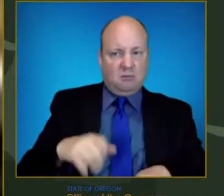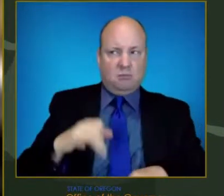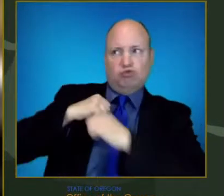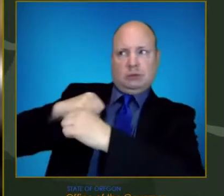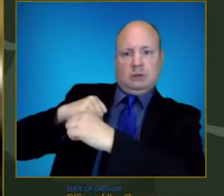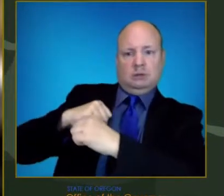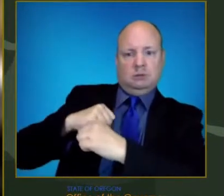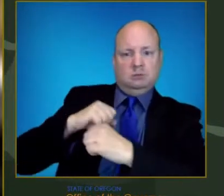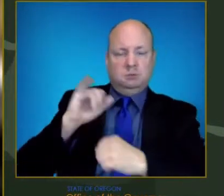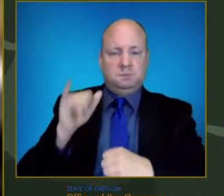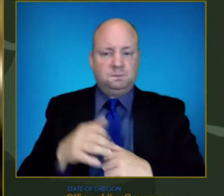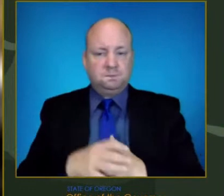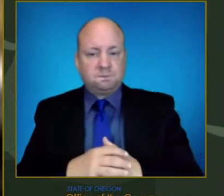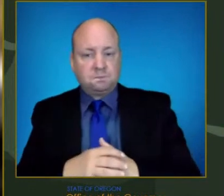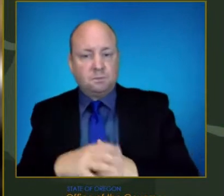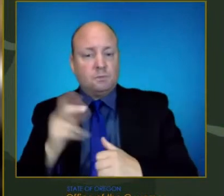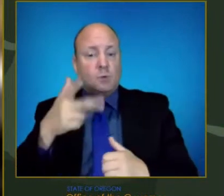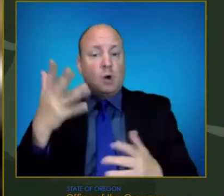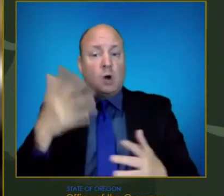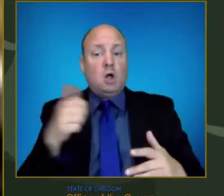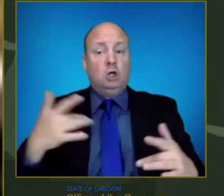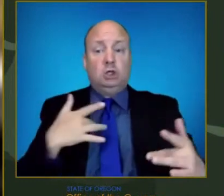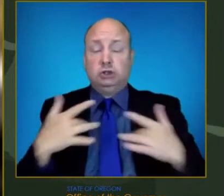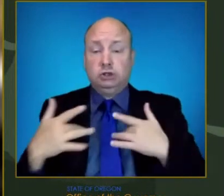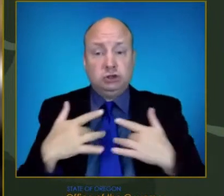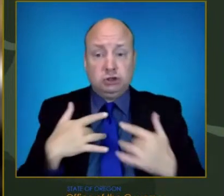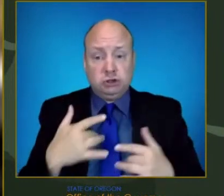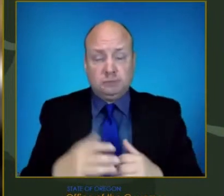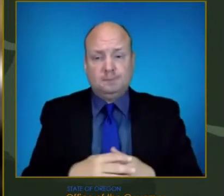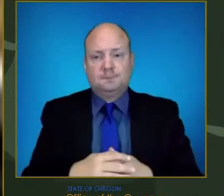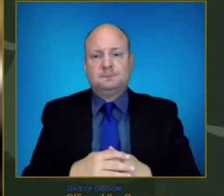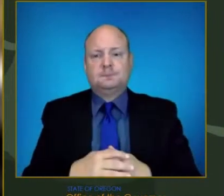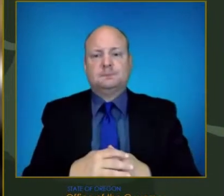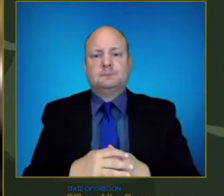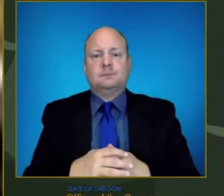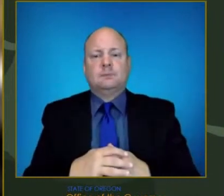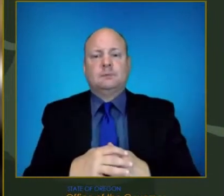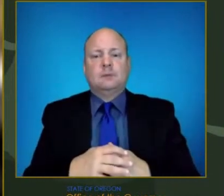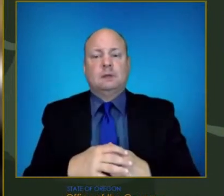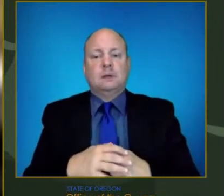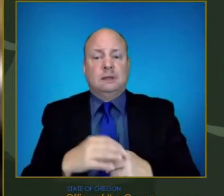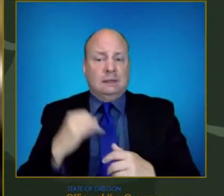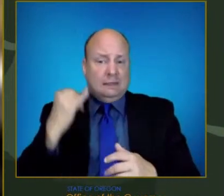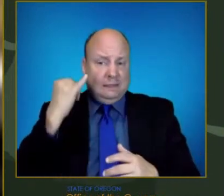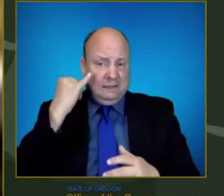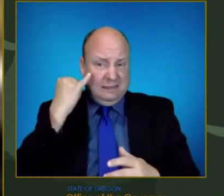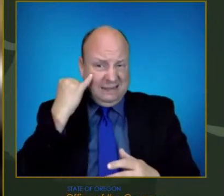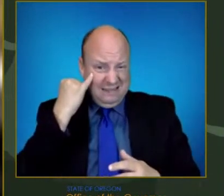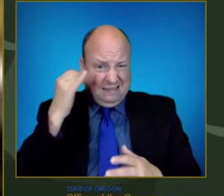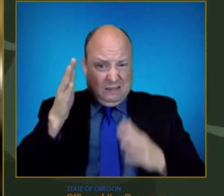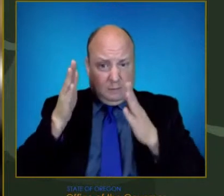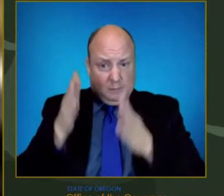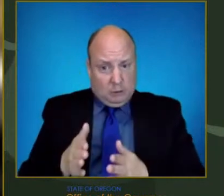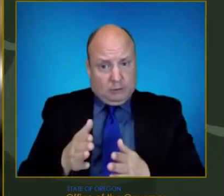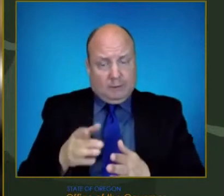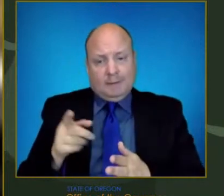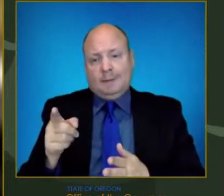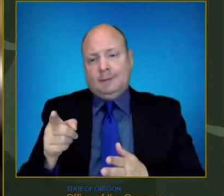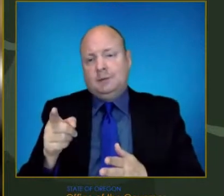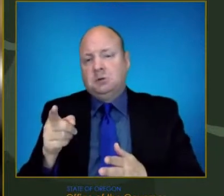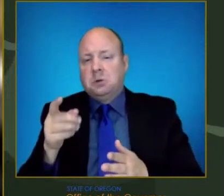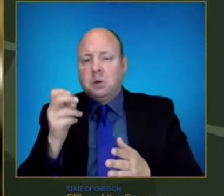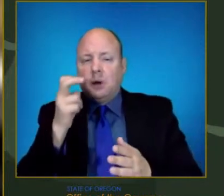that it's difficult to assess the whole range of immunity from somebody who might have had very mild infection or no symptoms